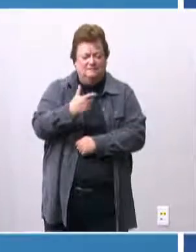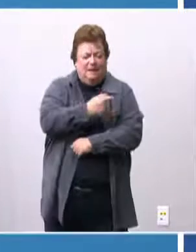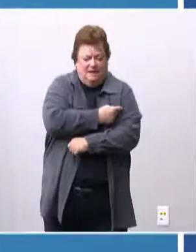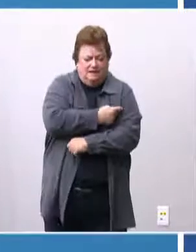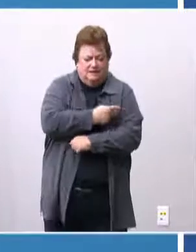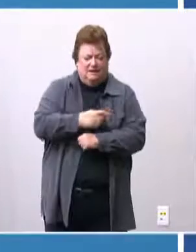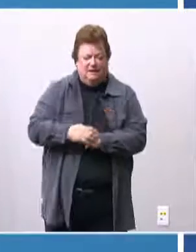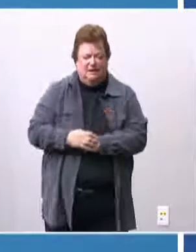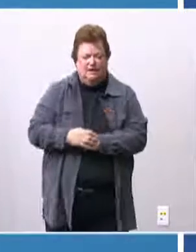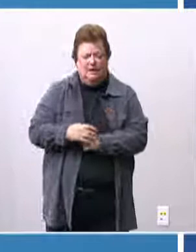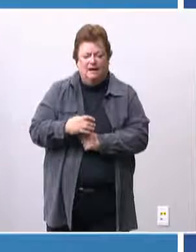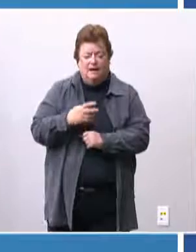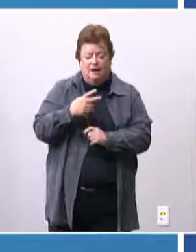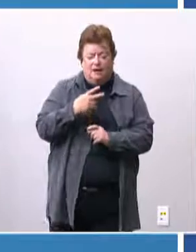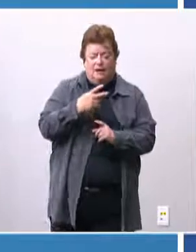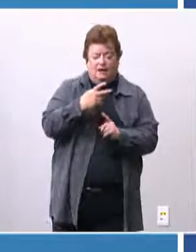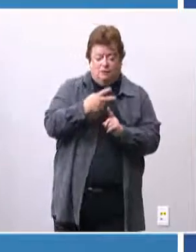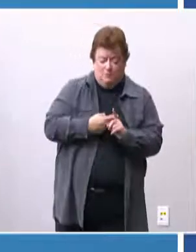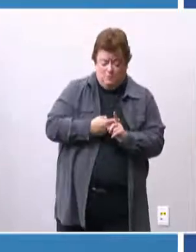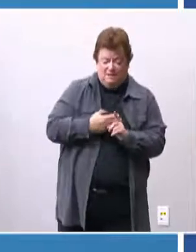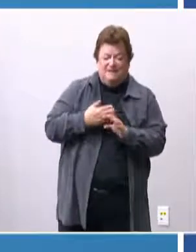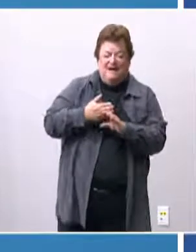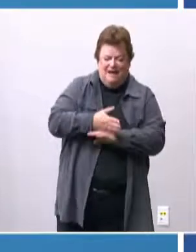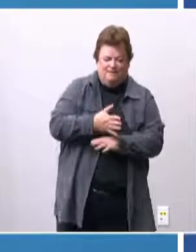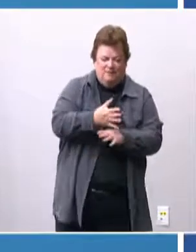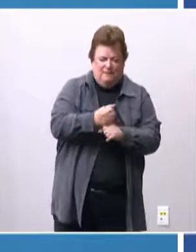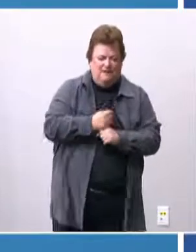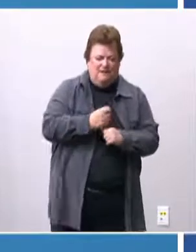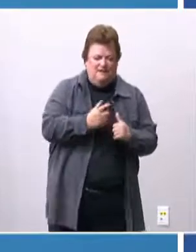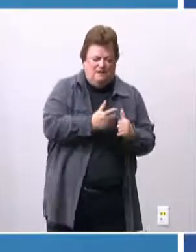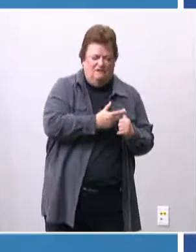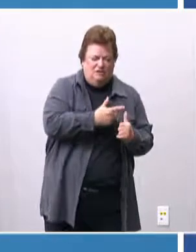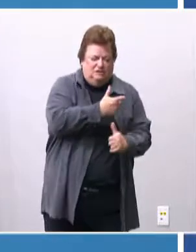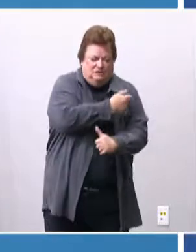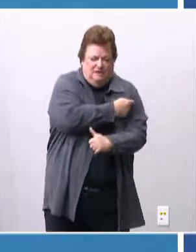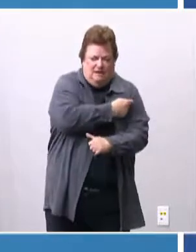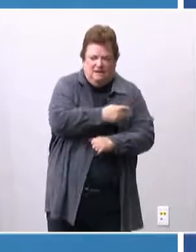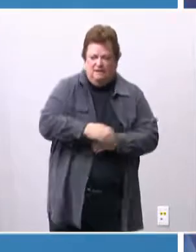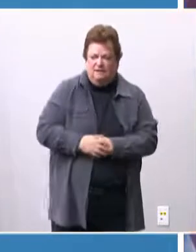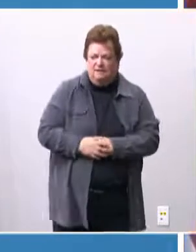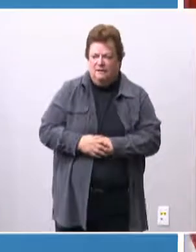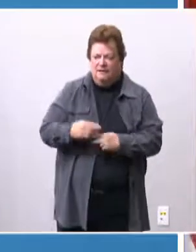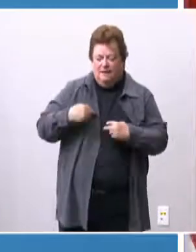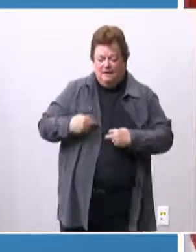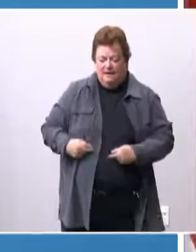vaccine 2 or more months after their initial dose. The health department is